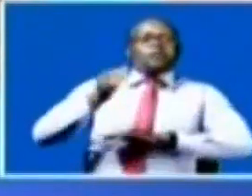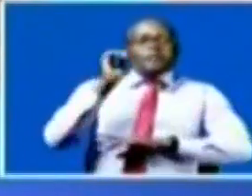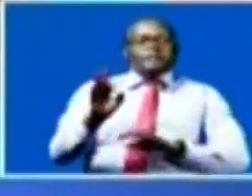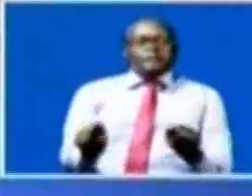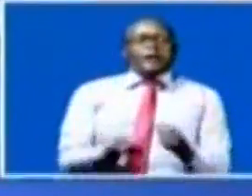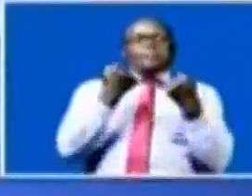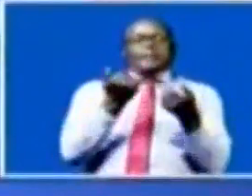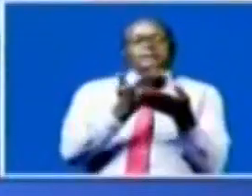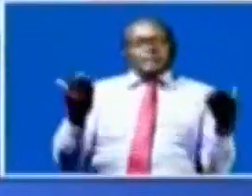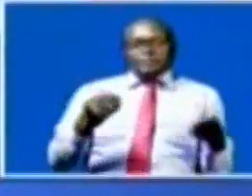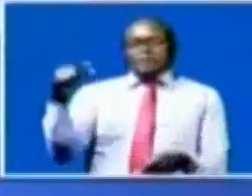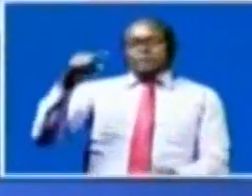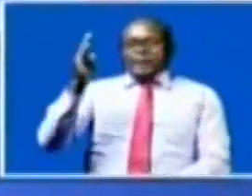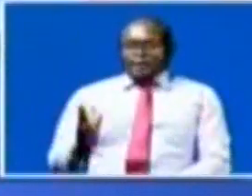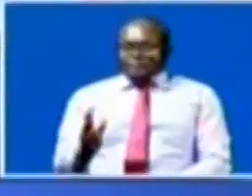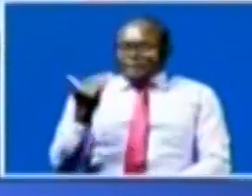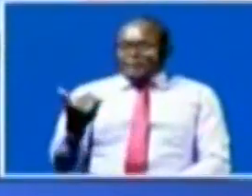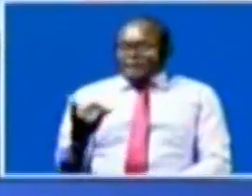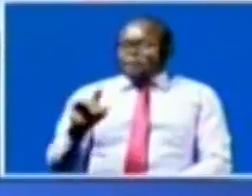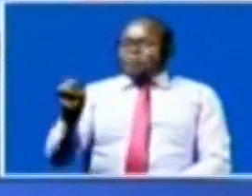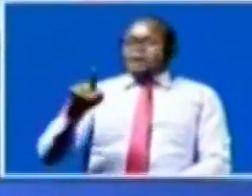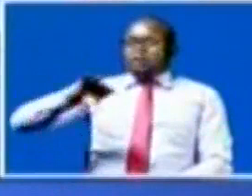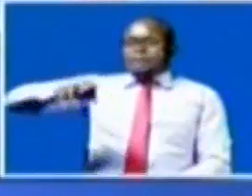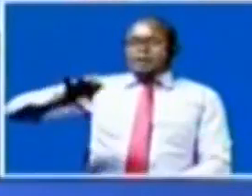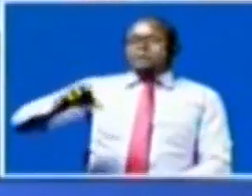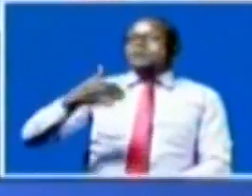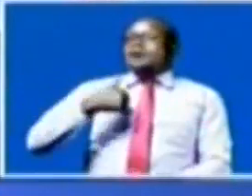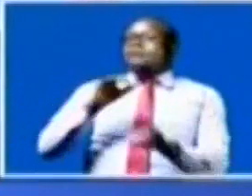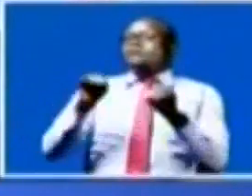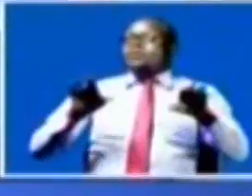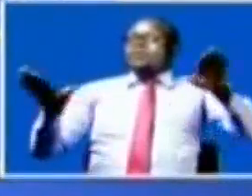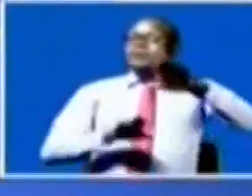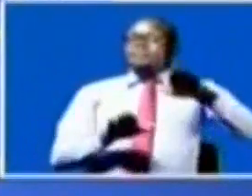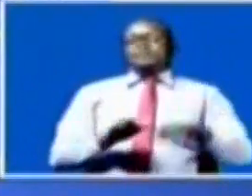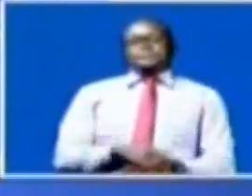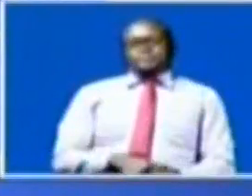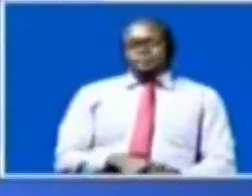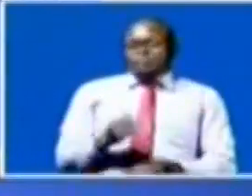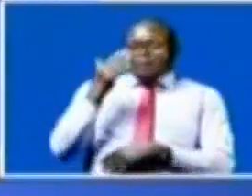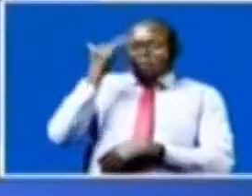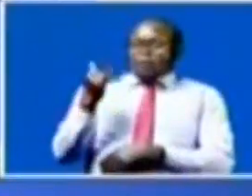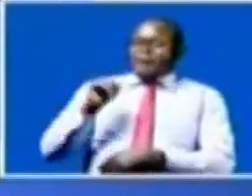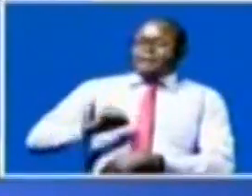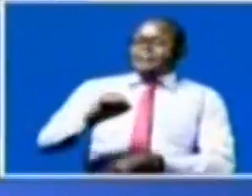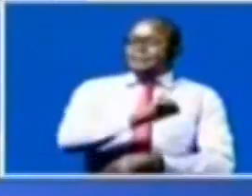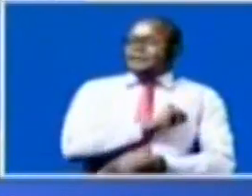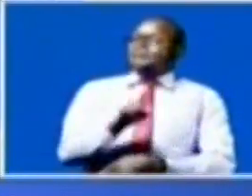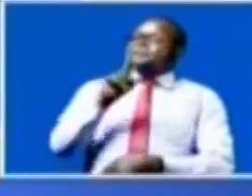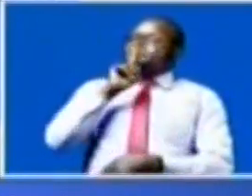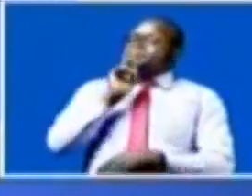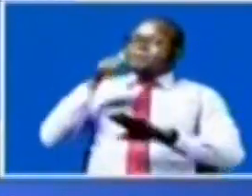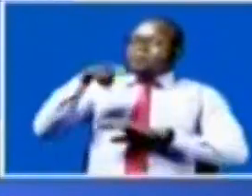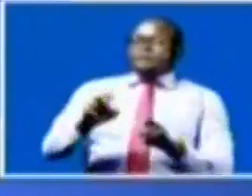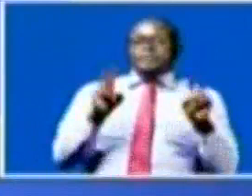case of any eventuality now that Nairobi County lacks a deputy? Why is the Senate silent over the